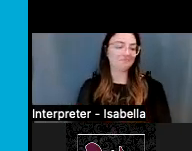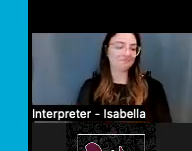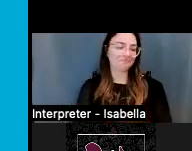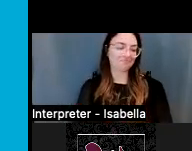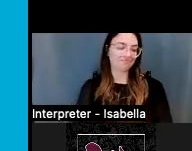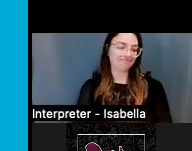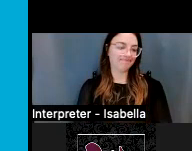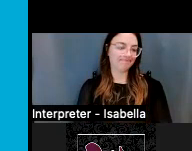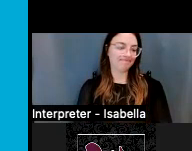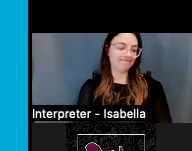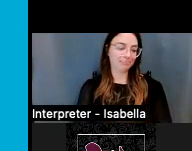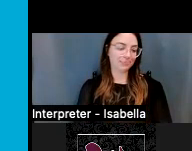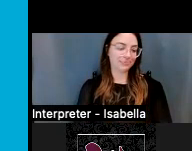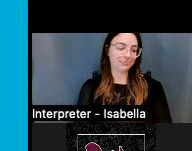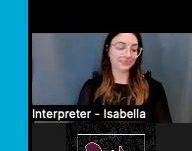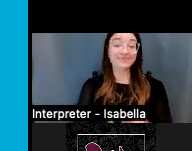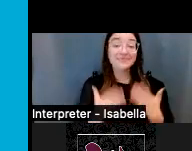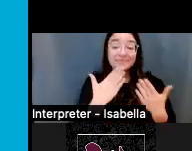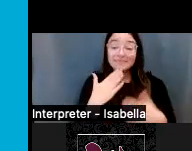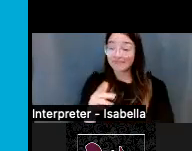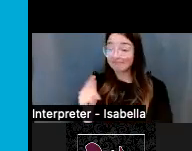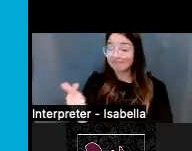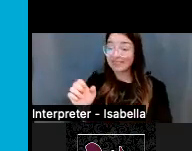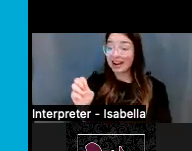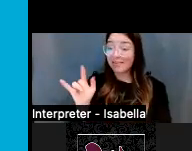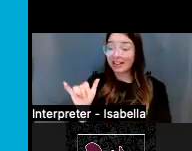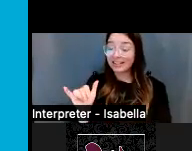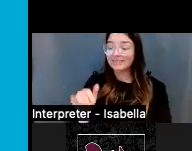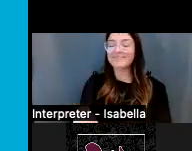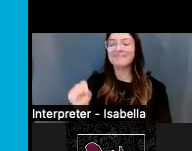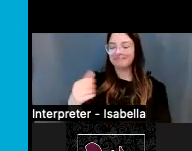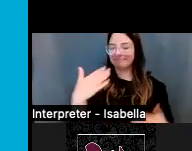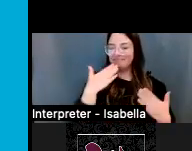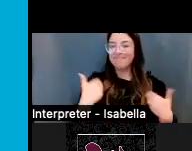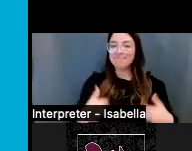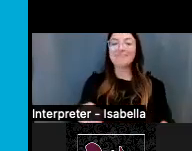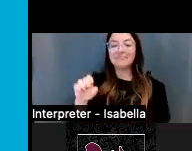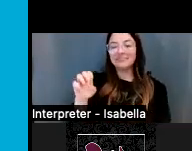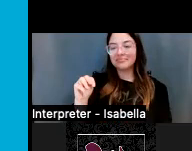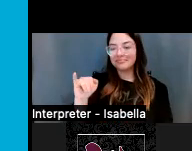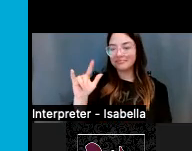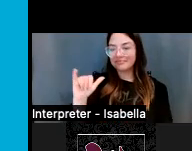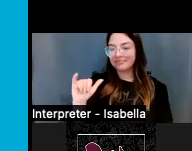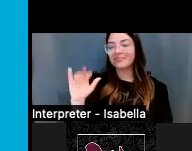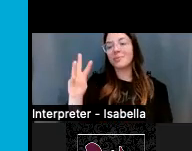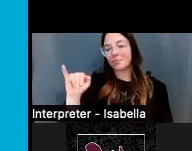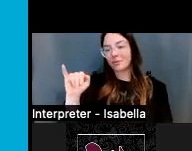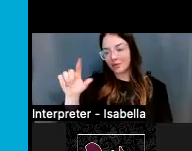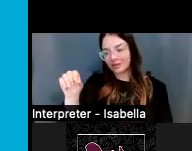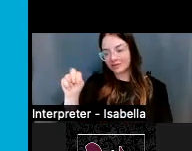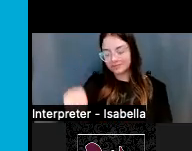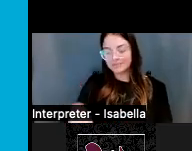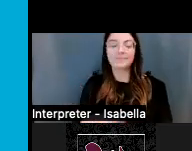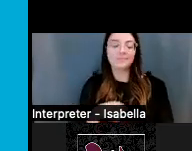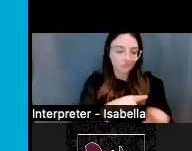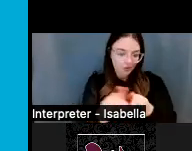Great, thanks, Sarah. Emily? Thanks, Megan. This is Emily Wilson. I'm also a CAP advocate and staff attorney here at